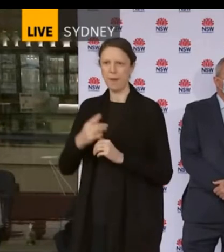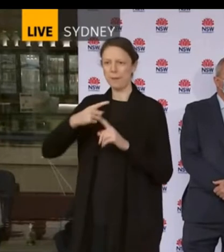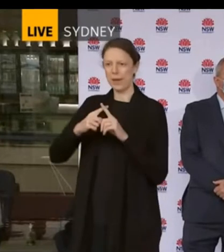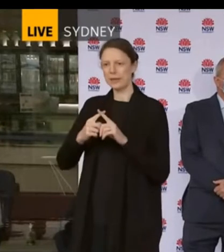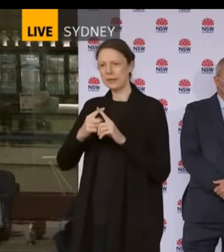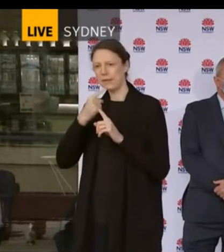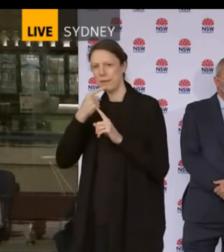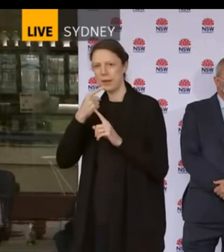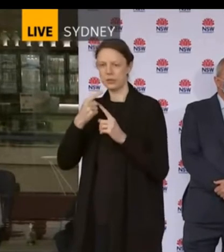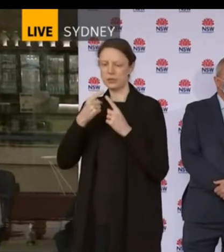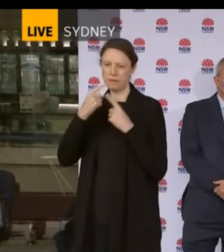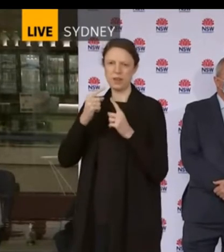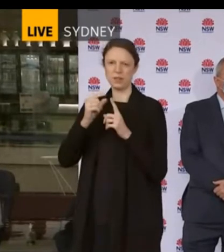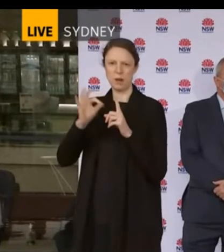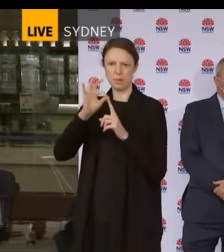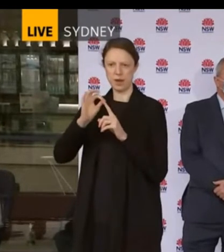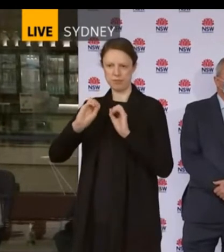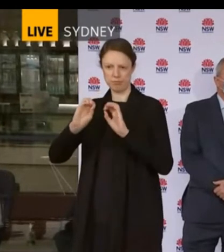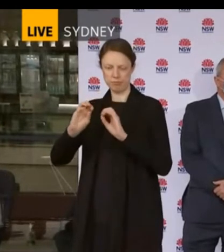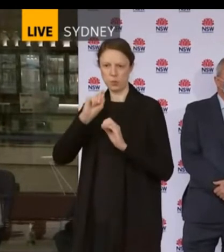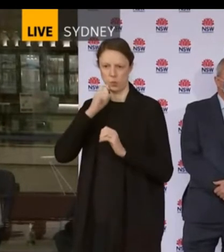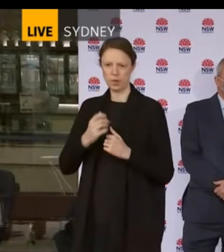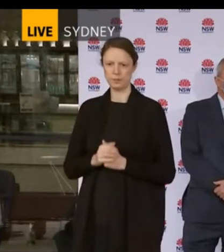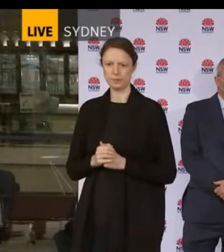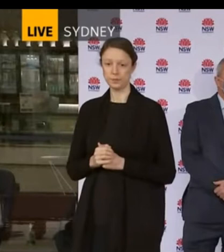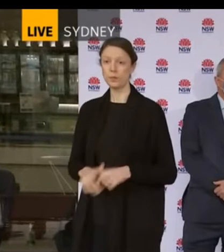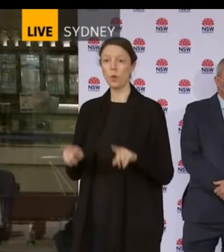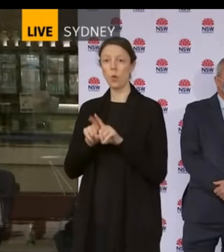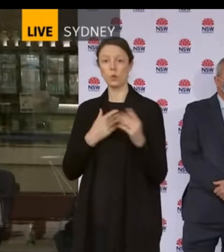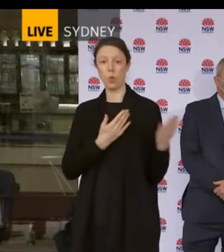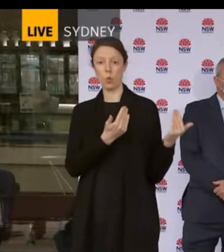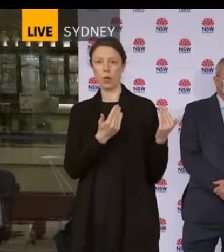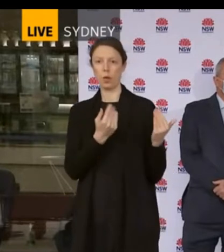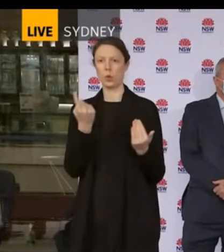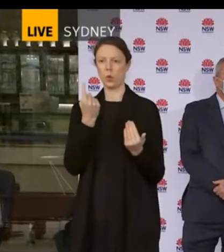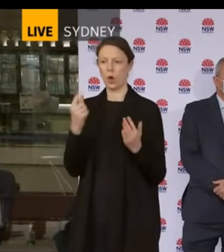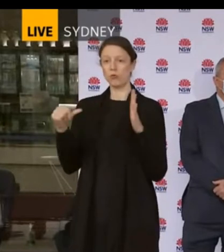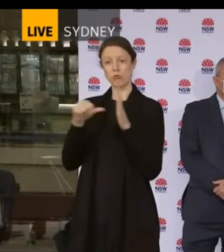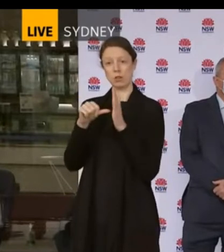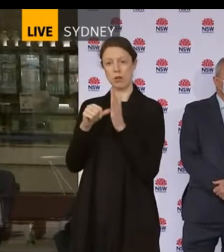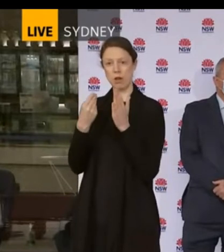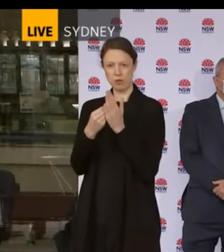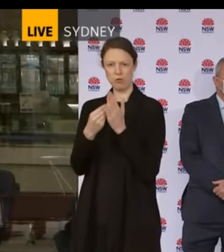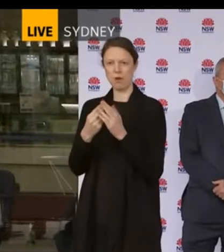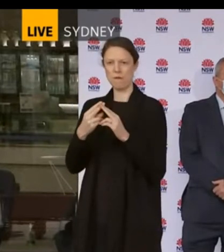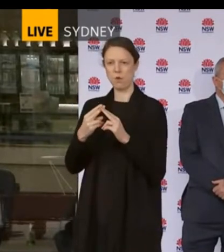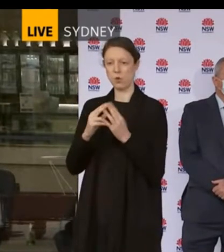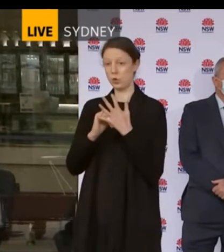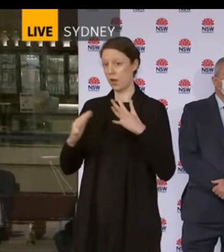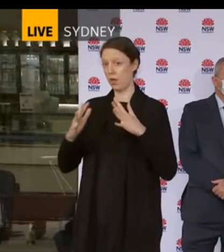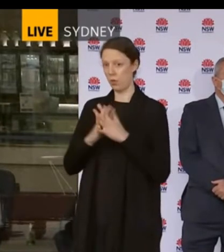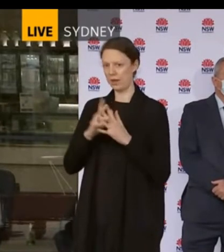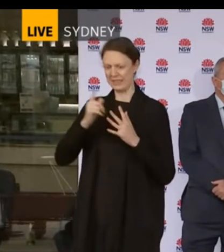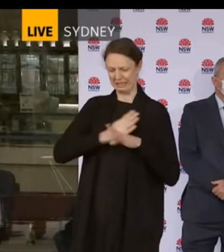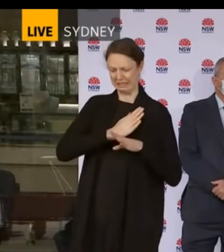the situation we have at hand. I also today wanted to welcome the New South Wales Treasurer, who's been busily, Don Perrottet, who's been busily working on